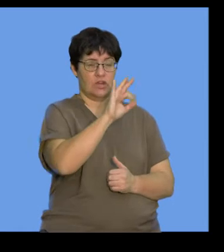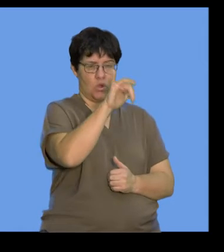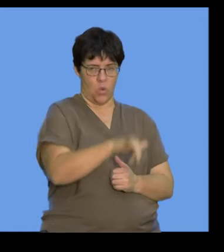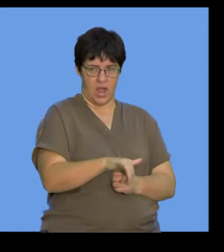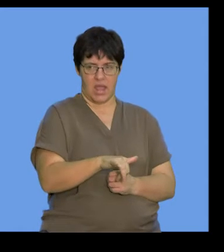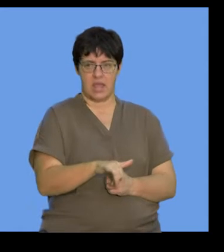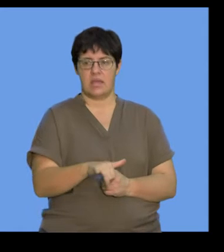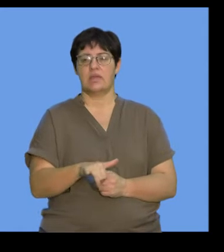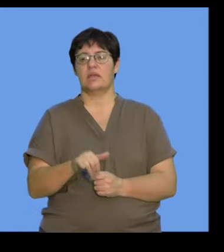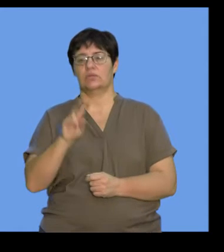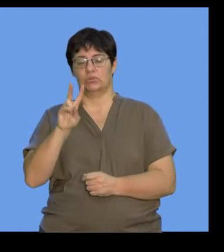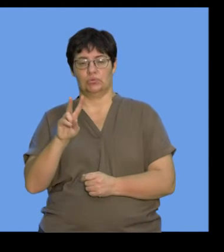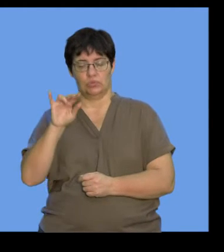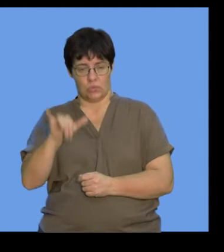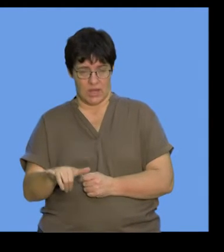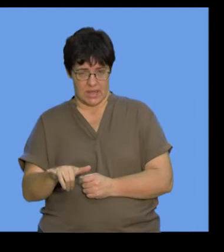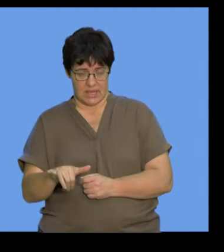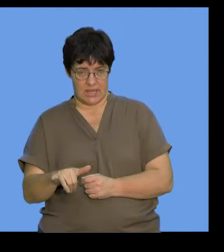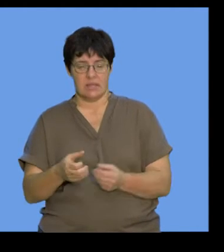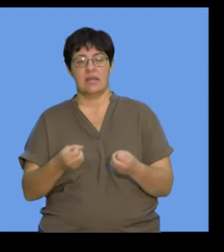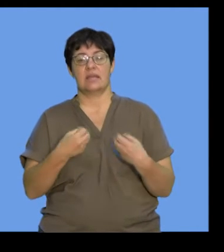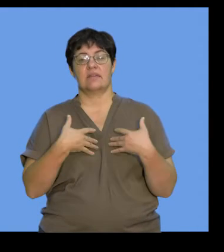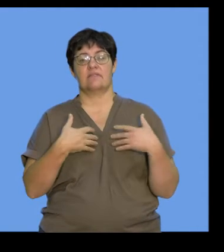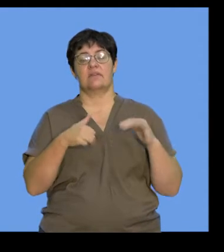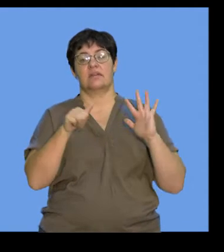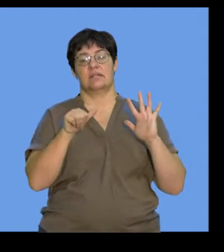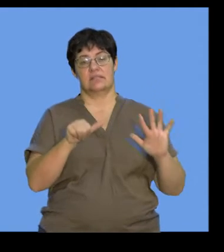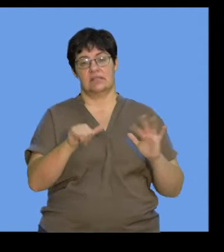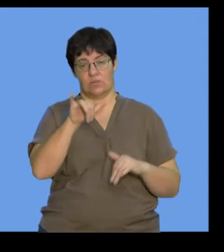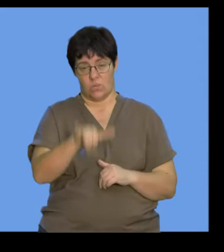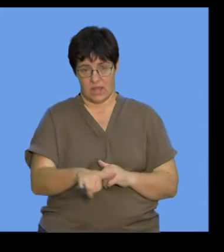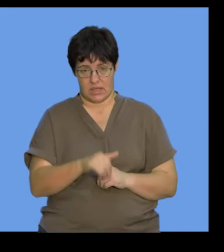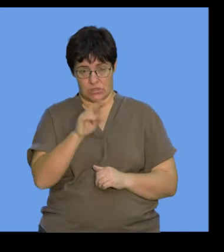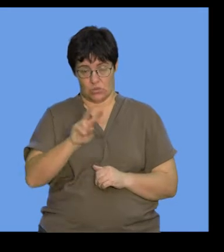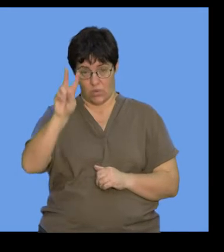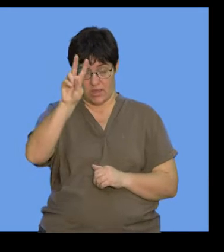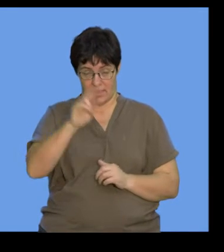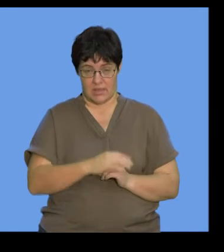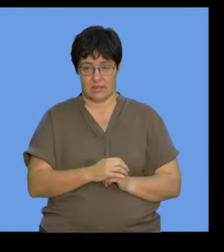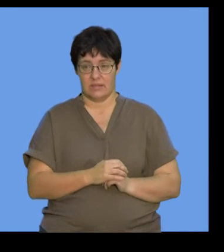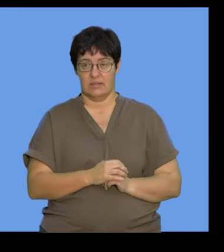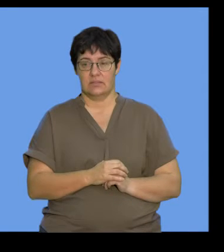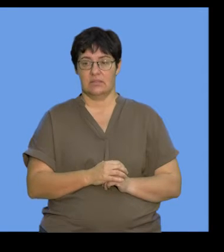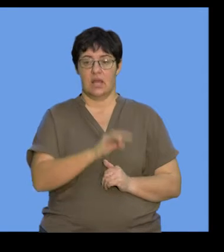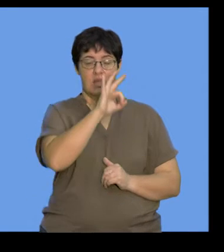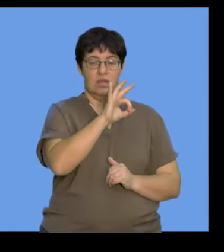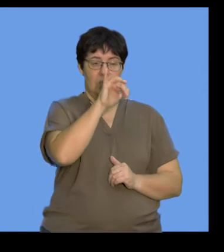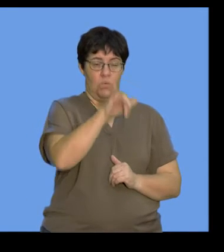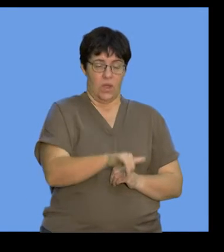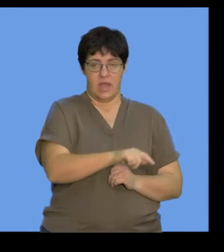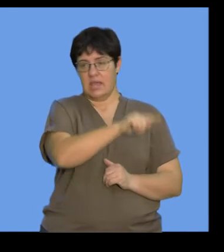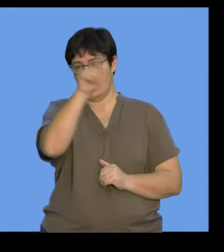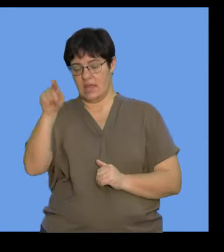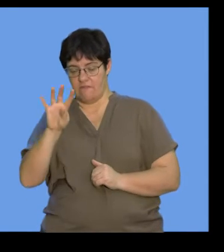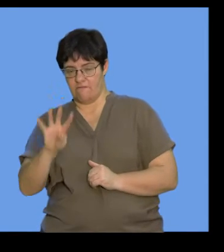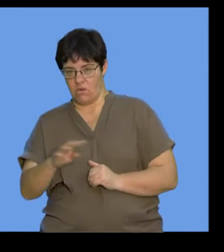The 3y and the 3y will give, and the 2y I mean, will give me 6y squared, and